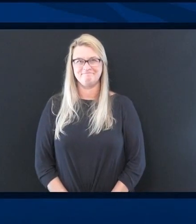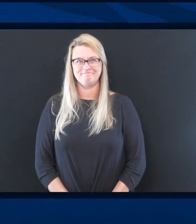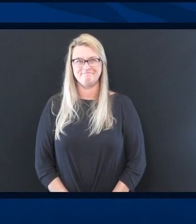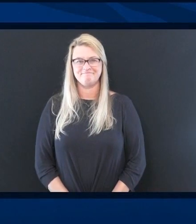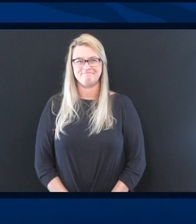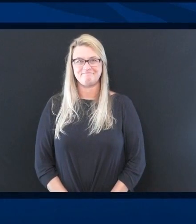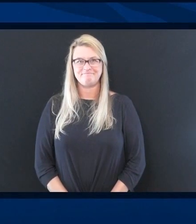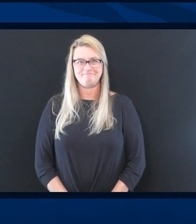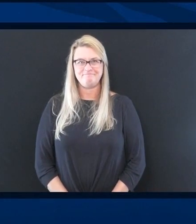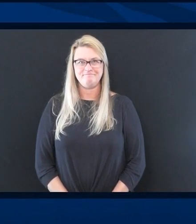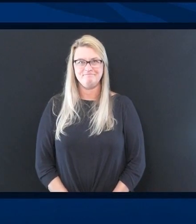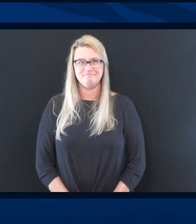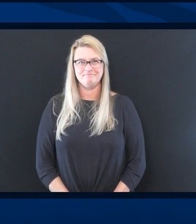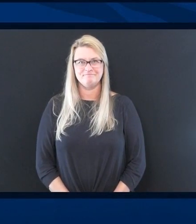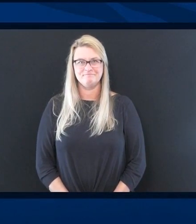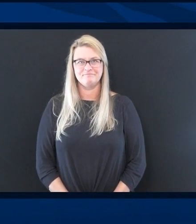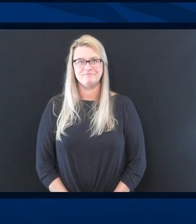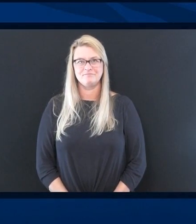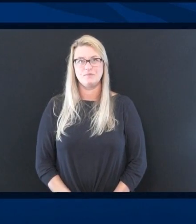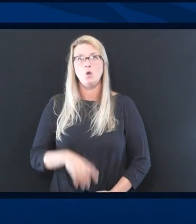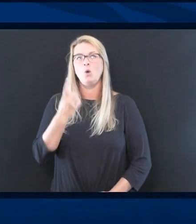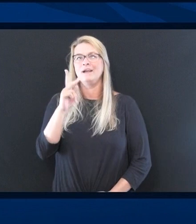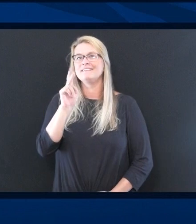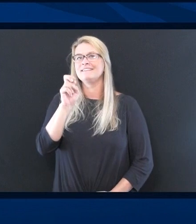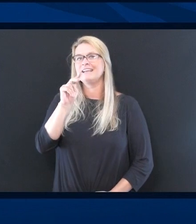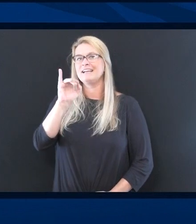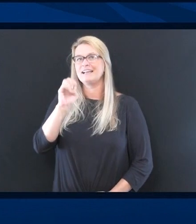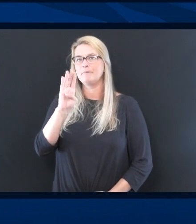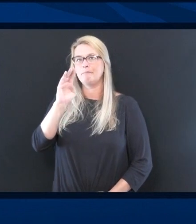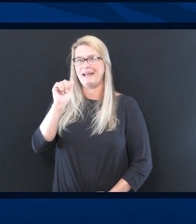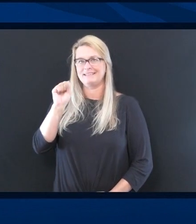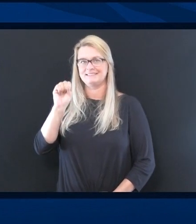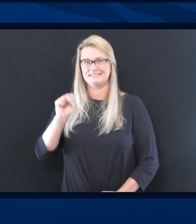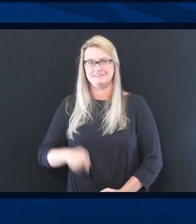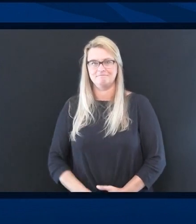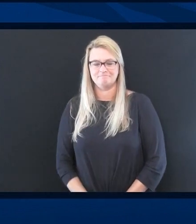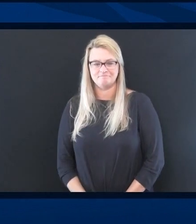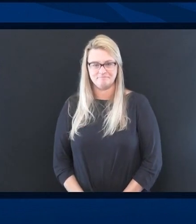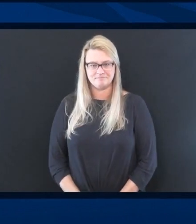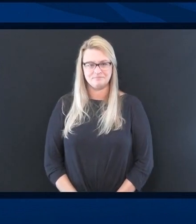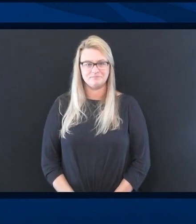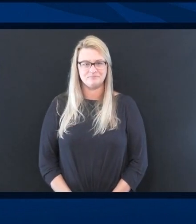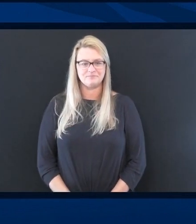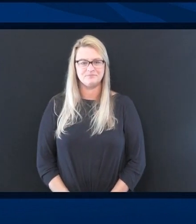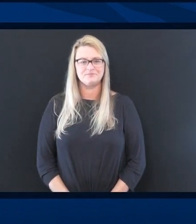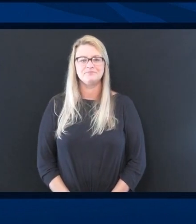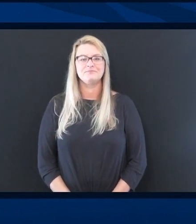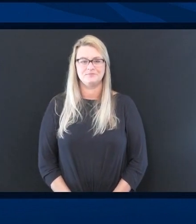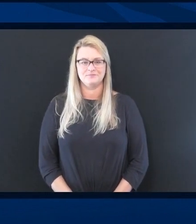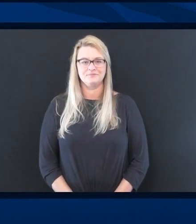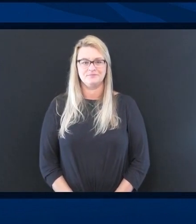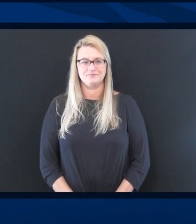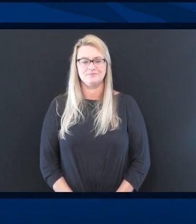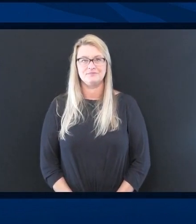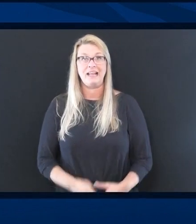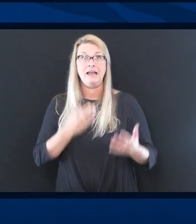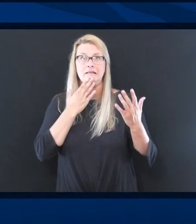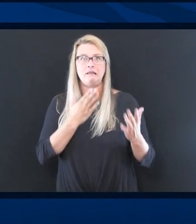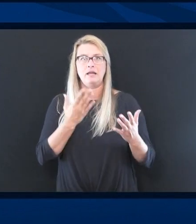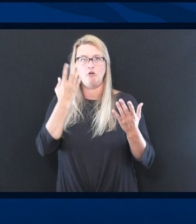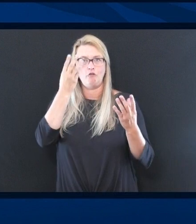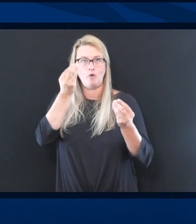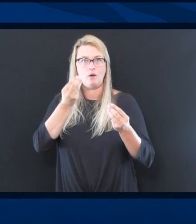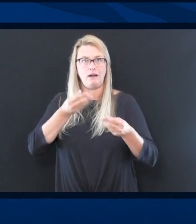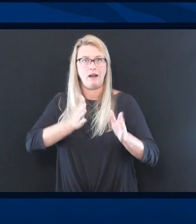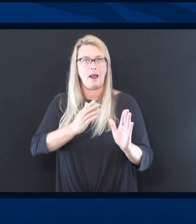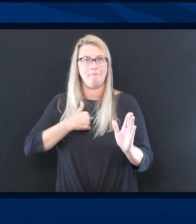All right, and one follow-up today from Kenny Bass with WCHS and Fox 11. Thank you very much for the opportunity to ask a